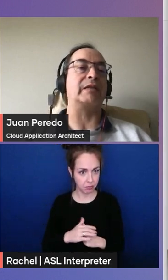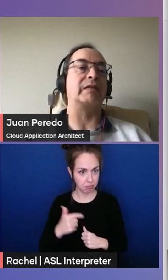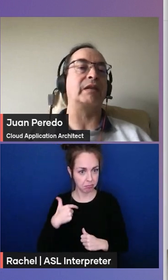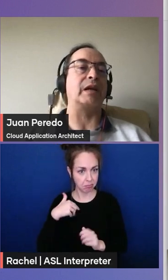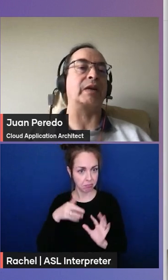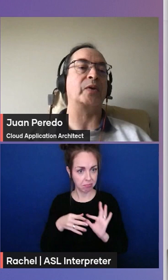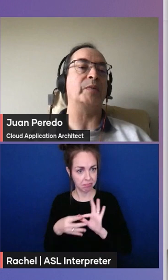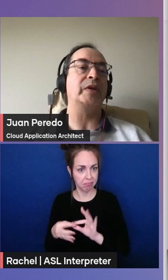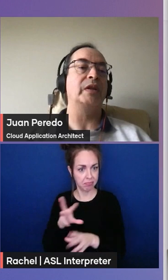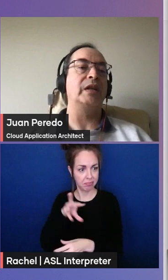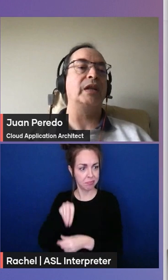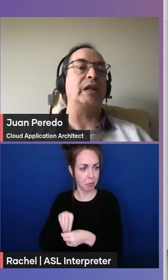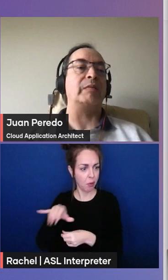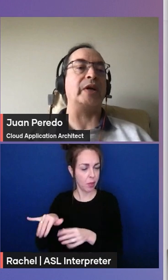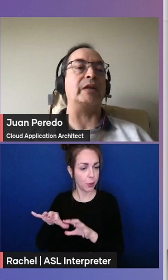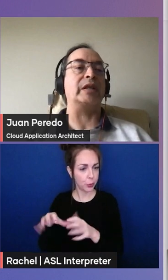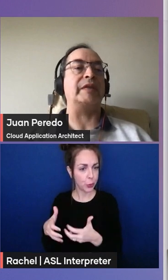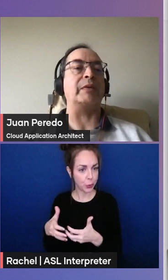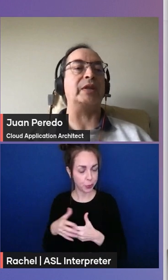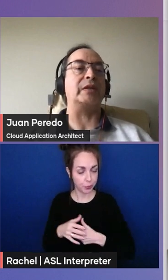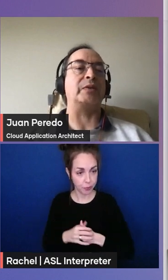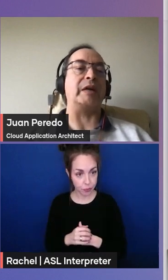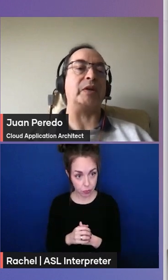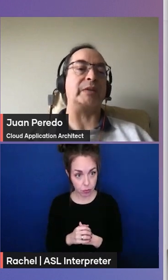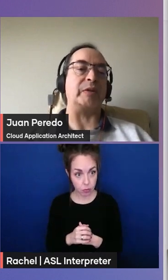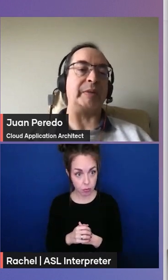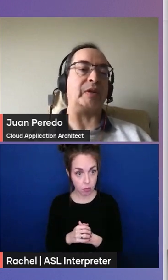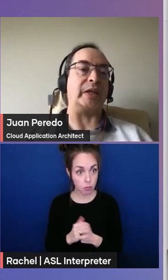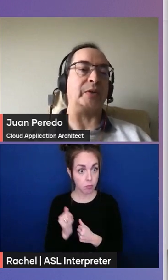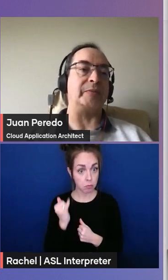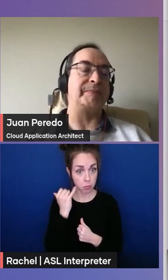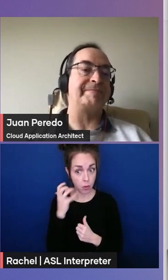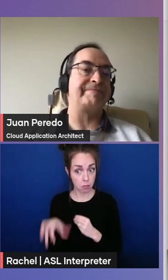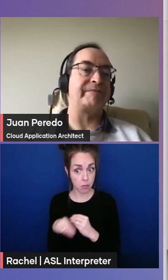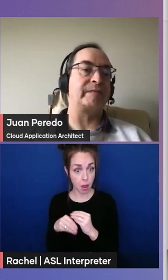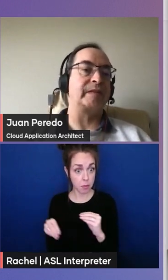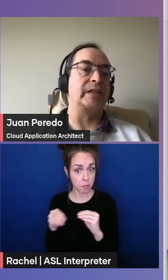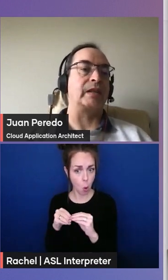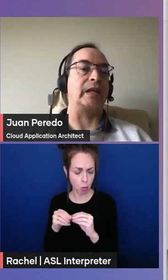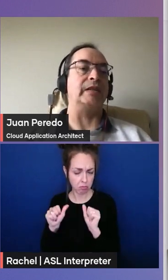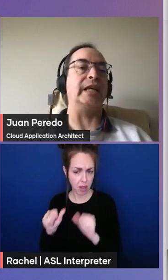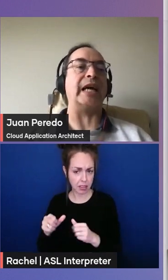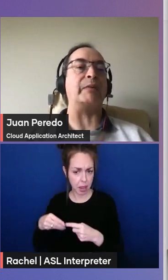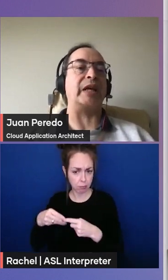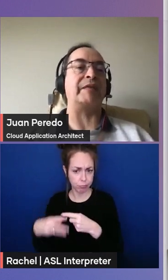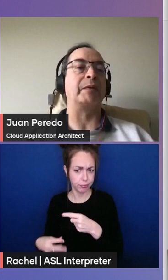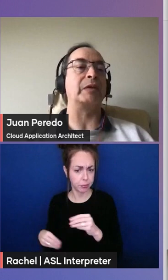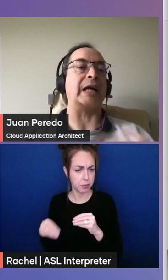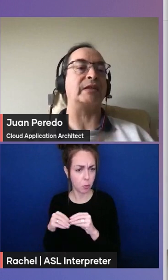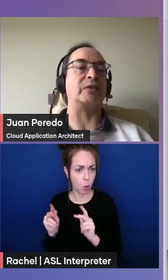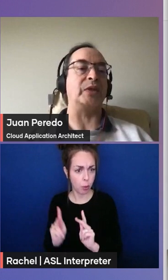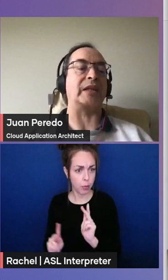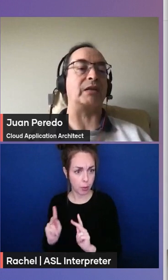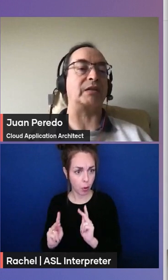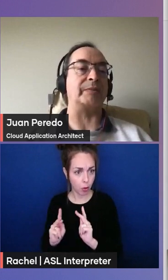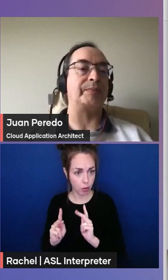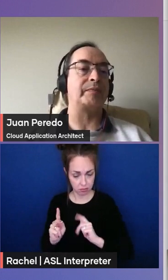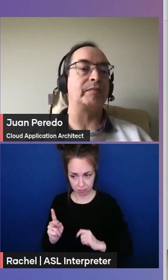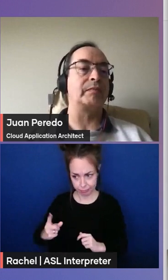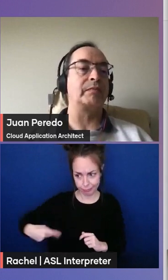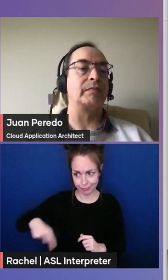that group. But if I wanted to have multiple people, I could. And then I would have full access to that